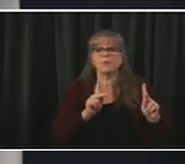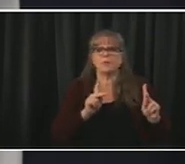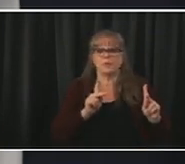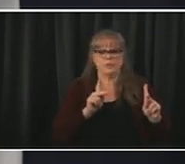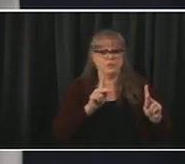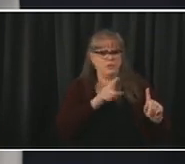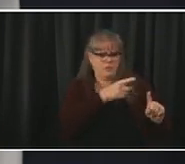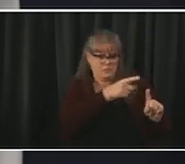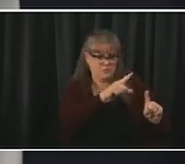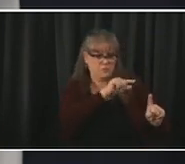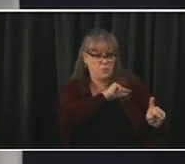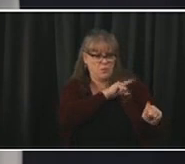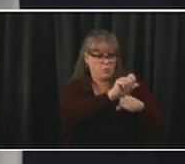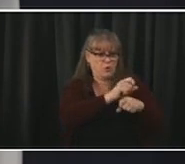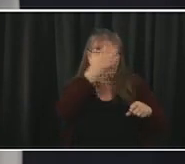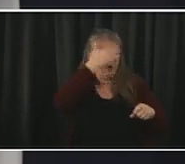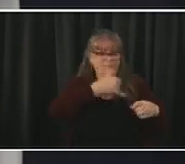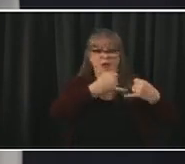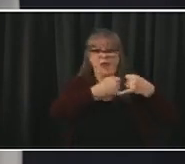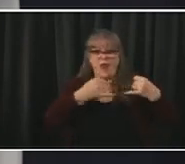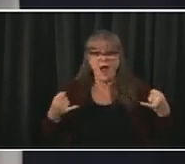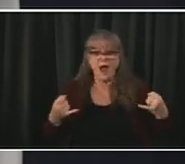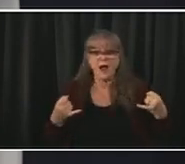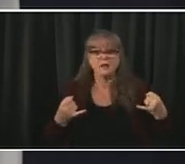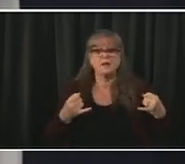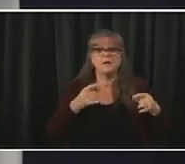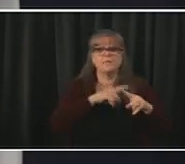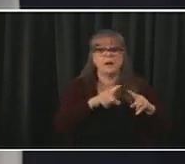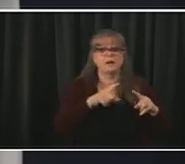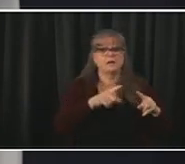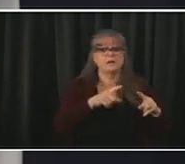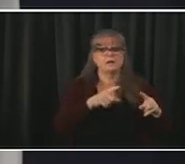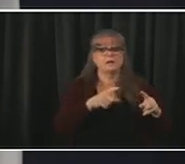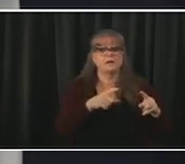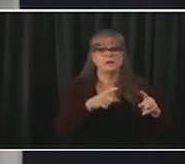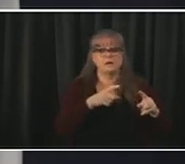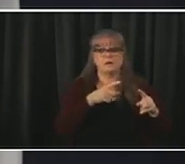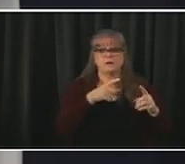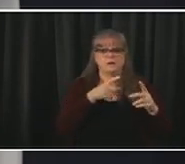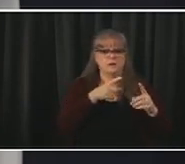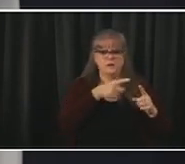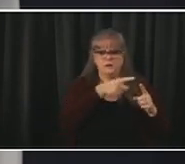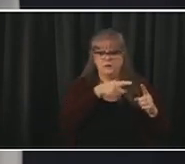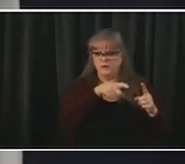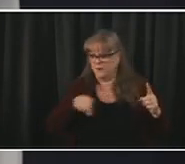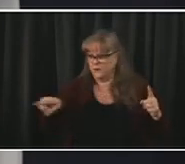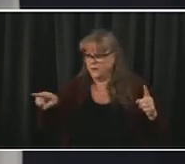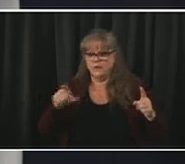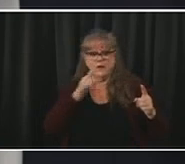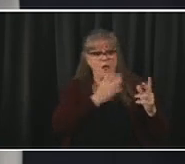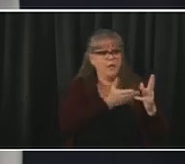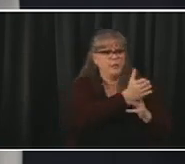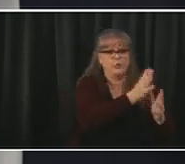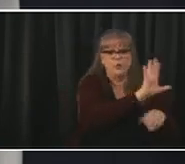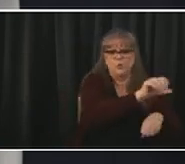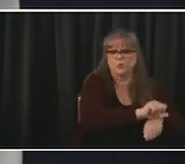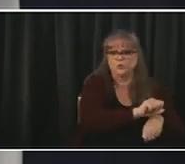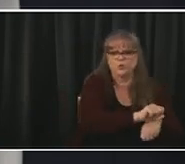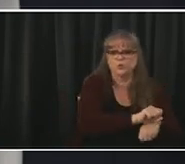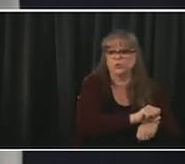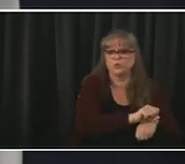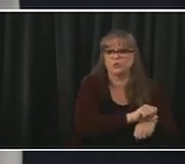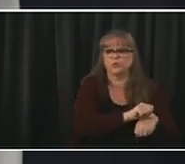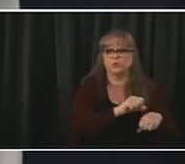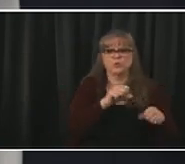their vaccines through employer-based clinics? Is it just going to be based on the honor system? And then quickly, I know you said